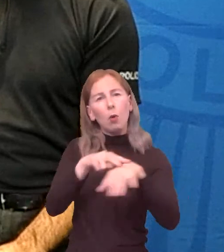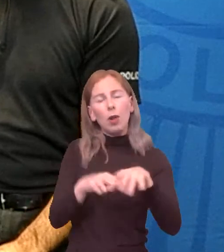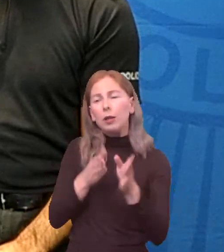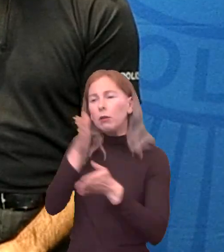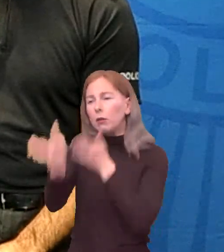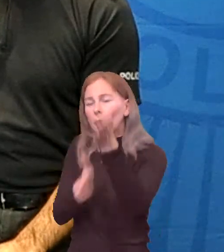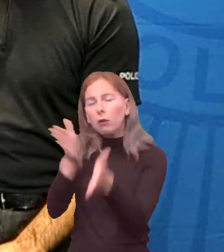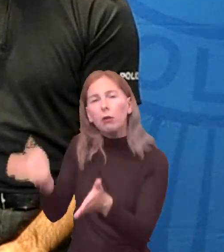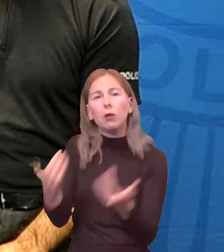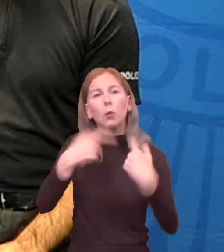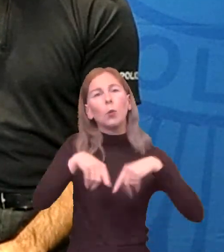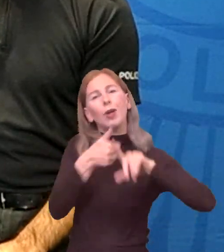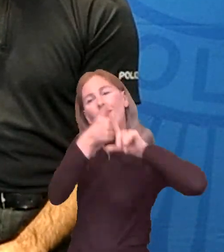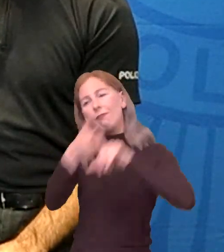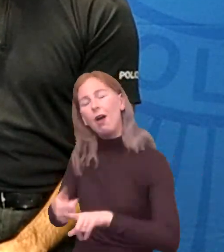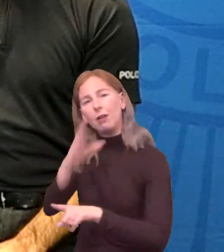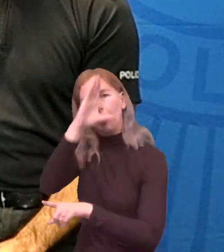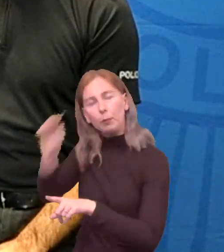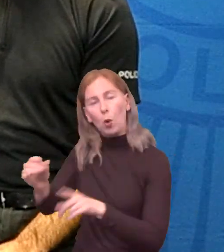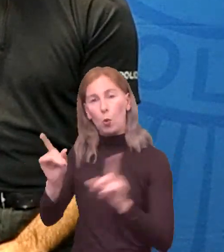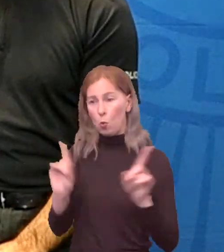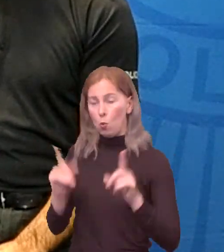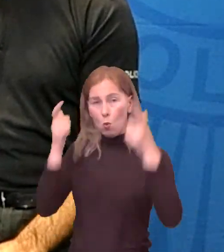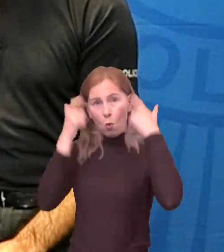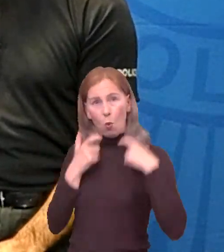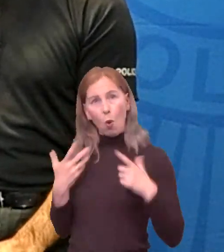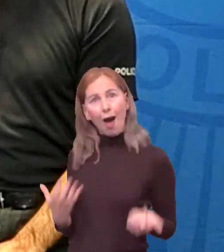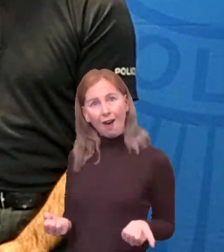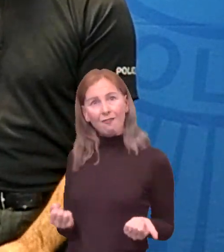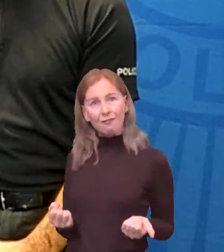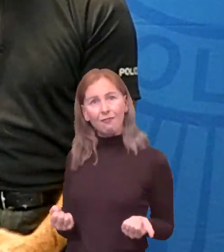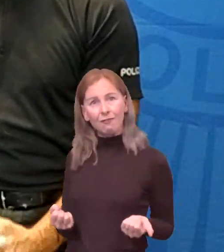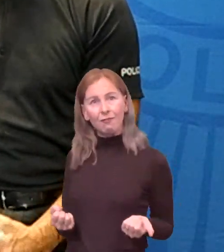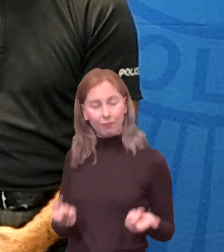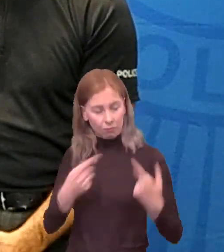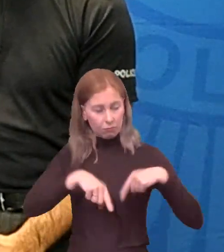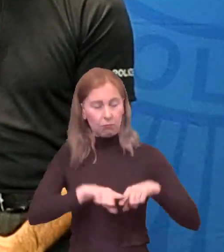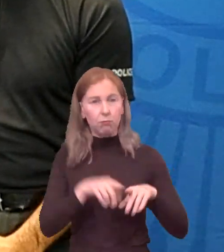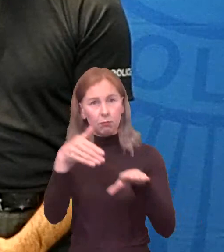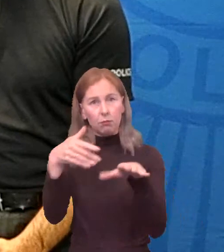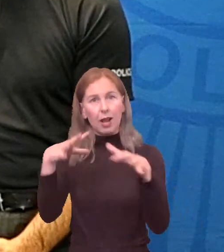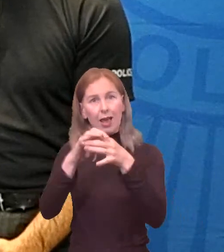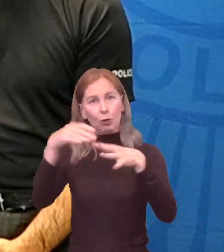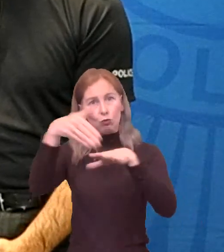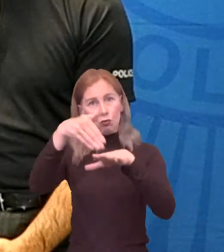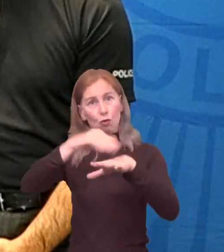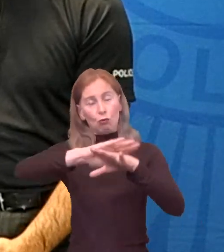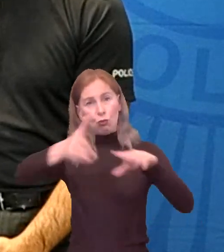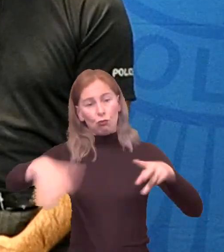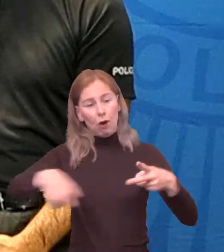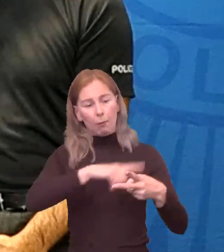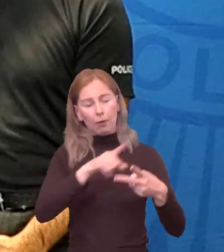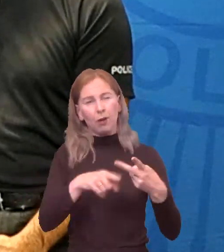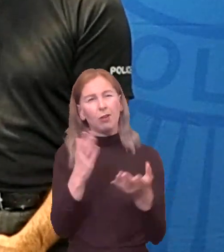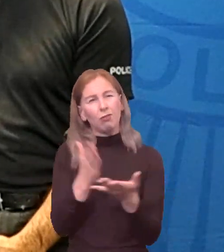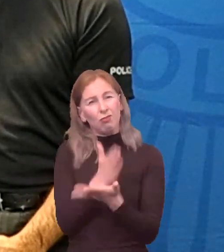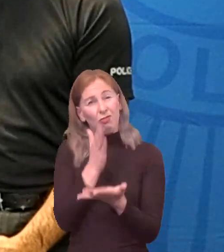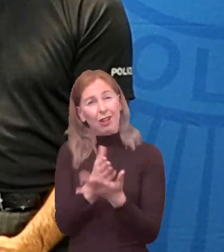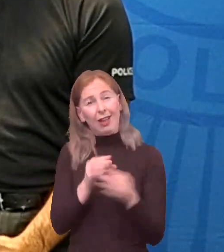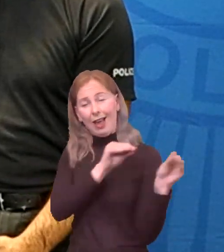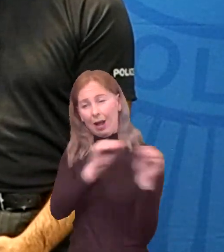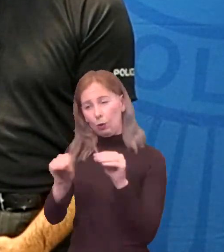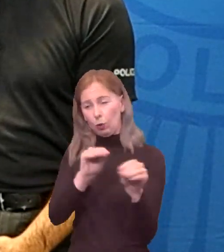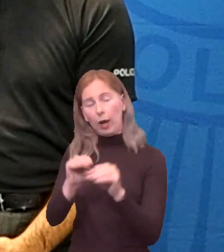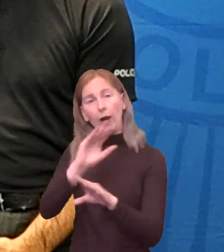is, to educate the teams that may be investigating the crimes, and just to be a general support